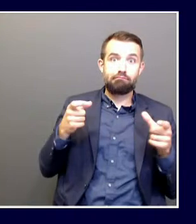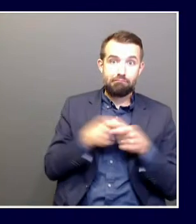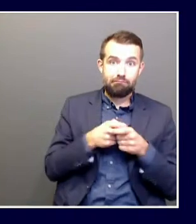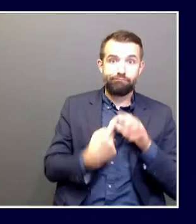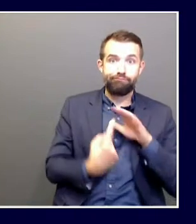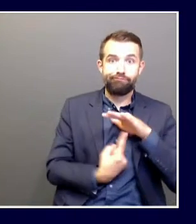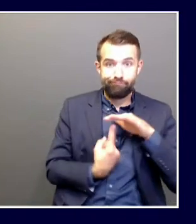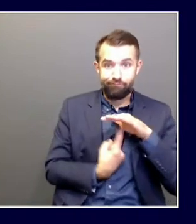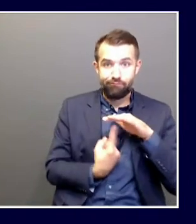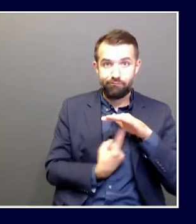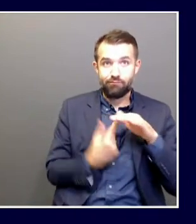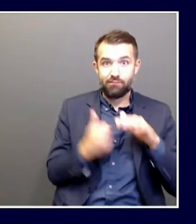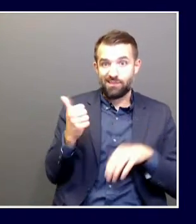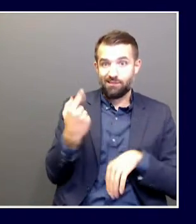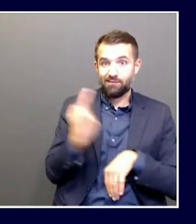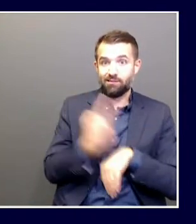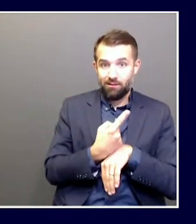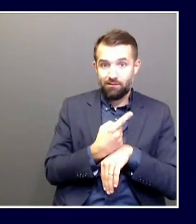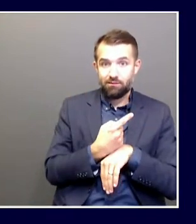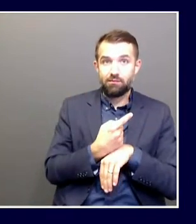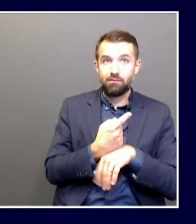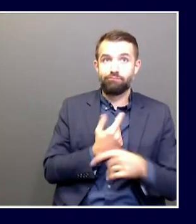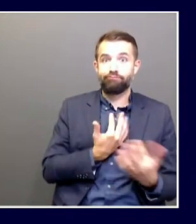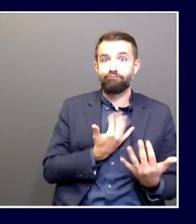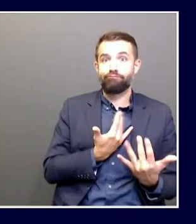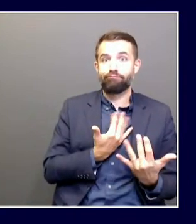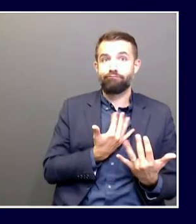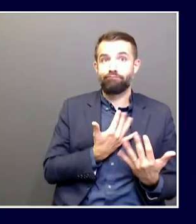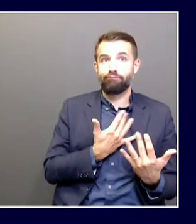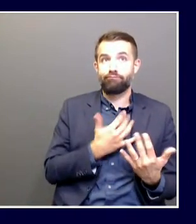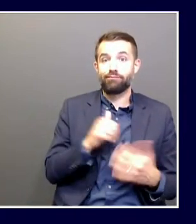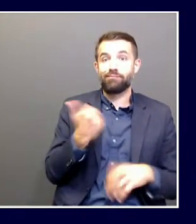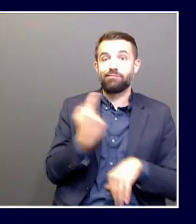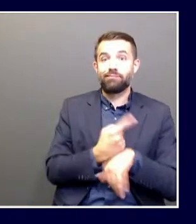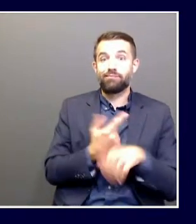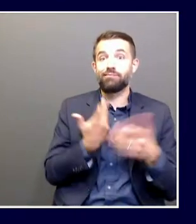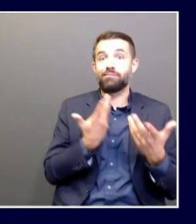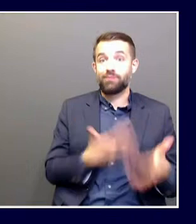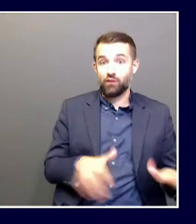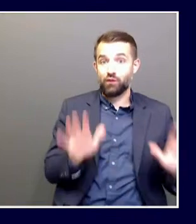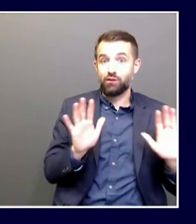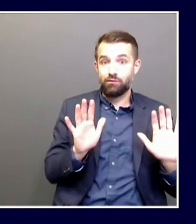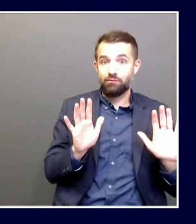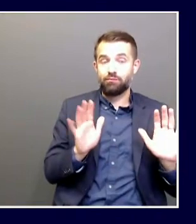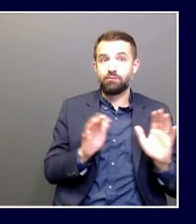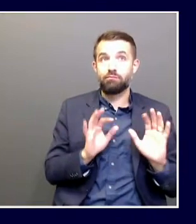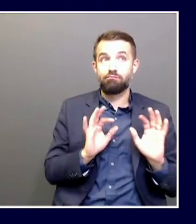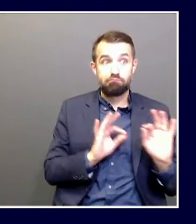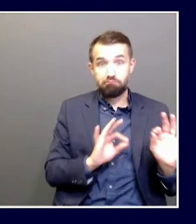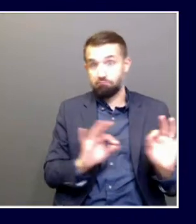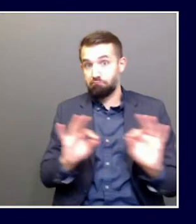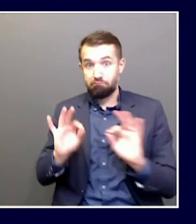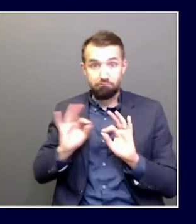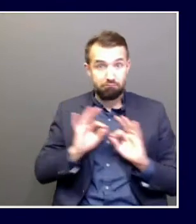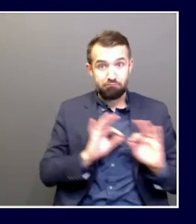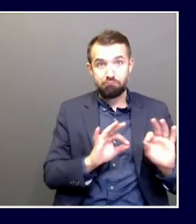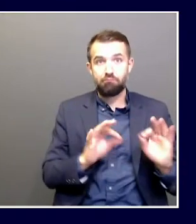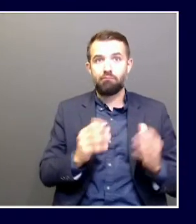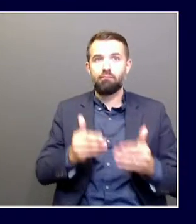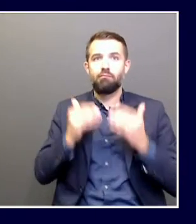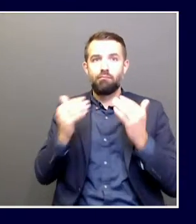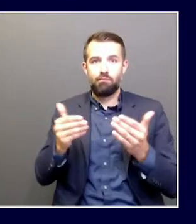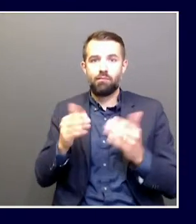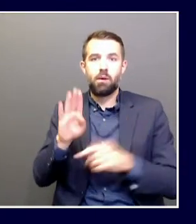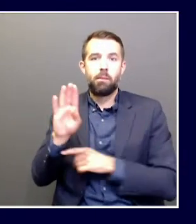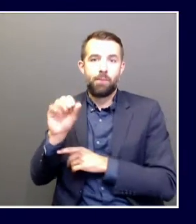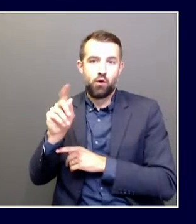COVID, then again, you should walk, but not run, to go and get your booster shot. Got it. And this last question